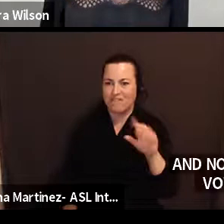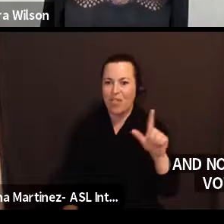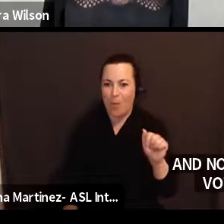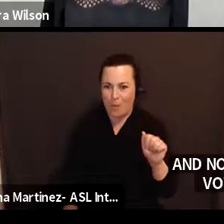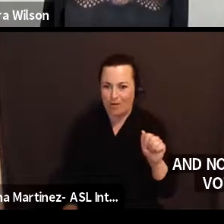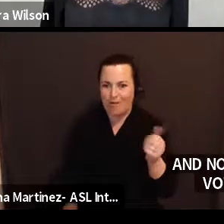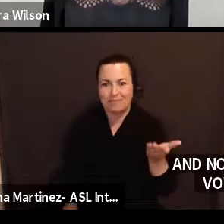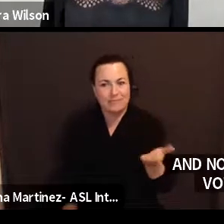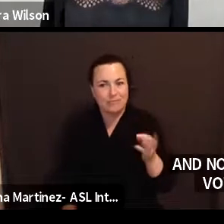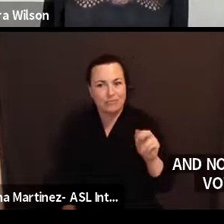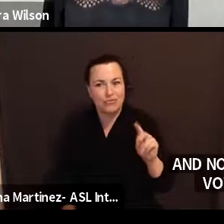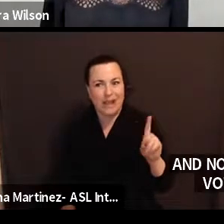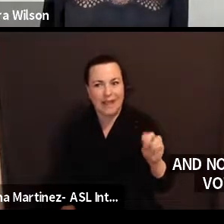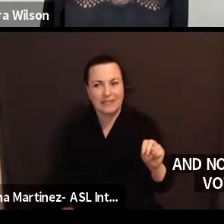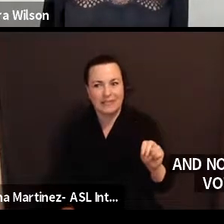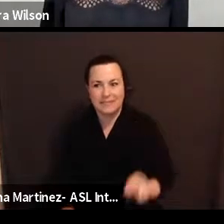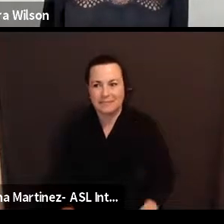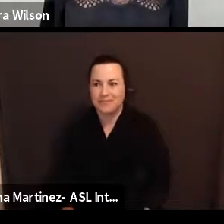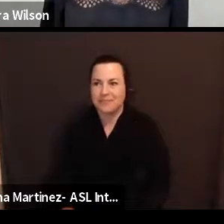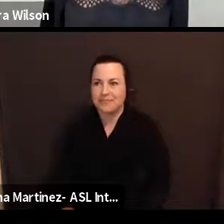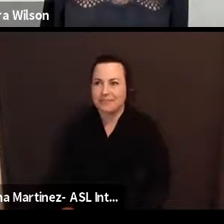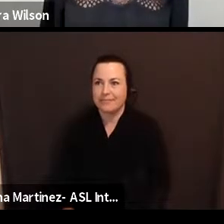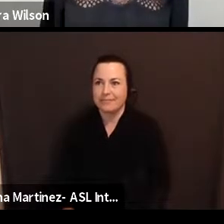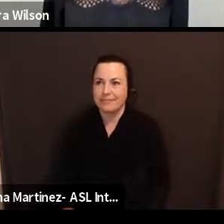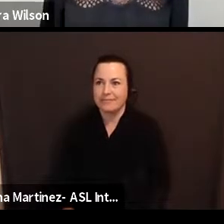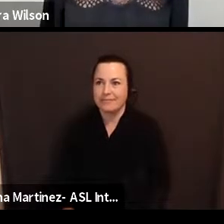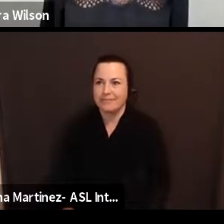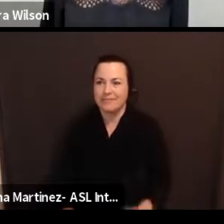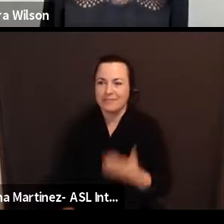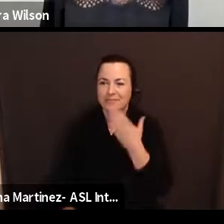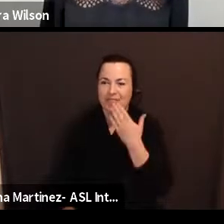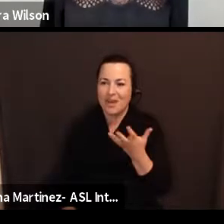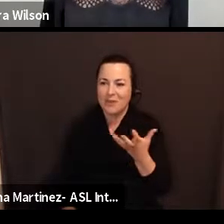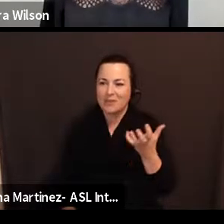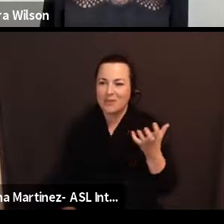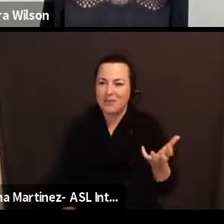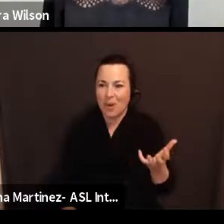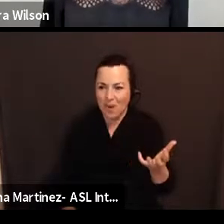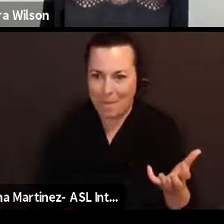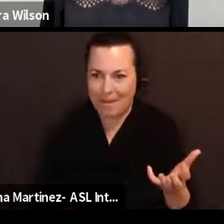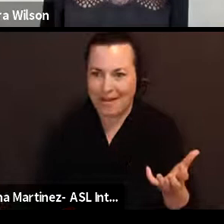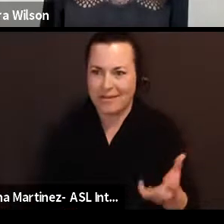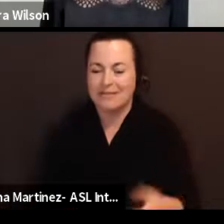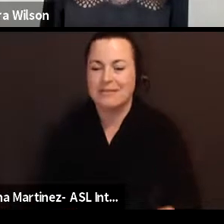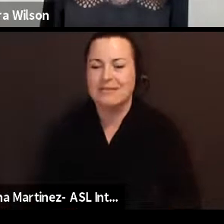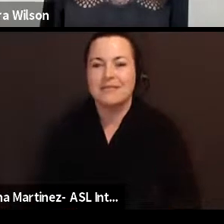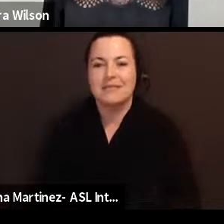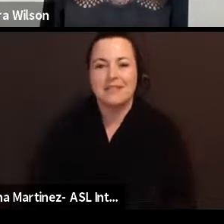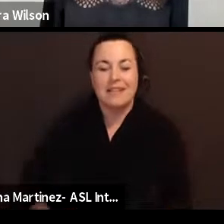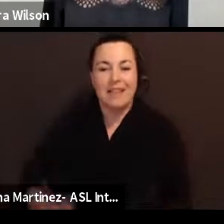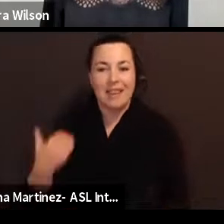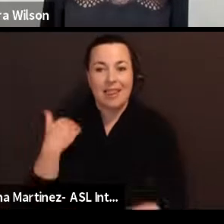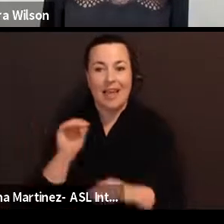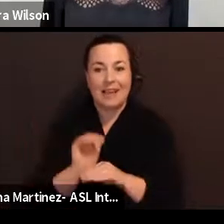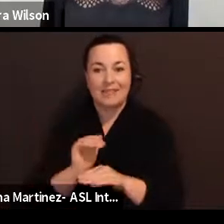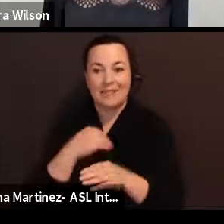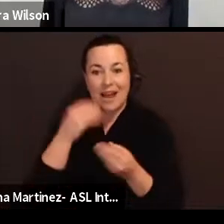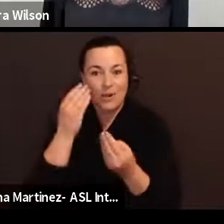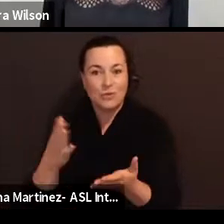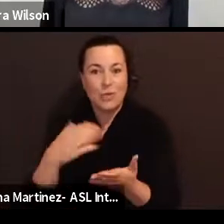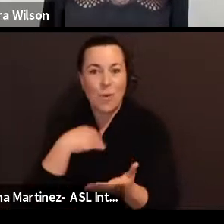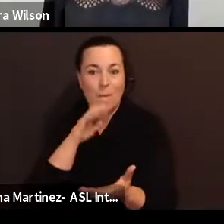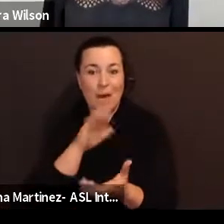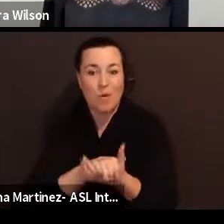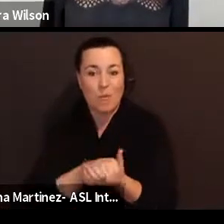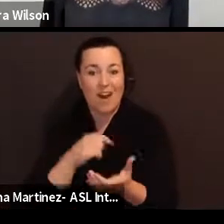Brandon. Thank you so much, Vice Chairman. When I told my wife last night that I was going to have to speak on